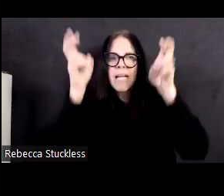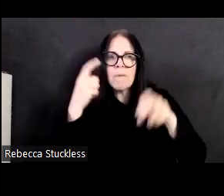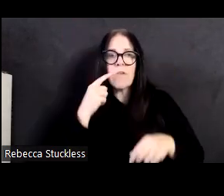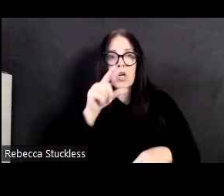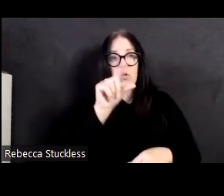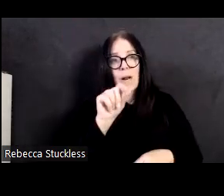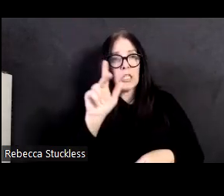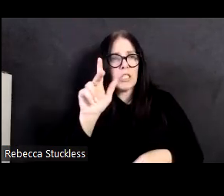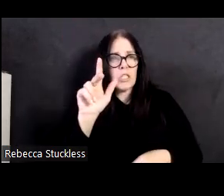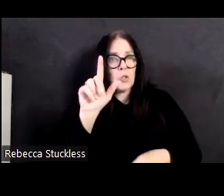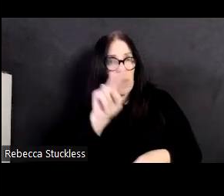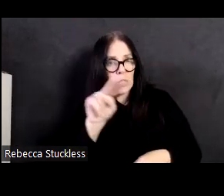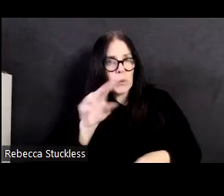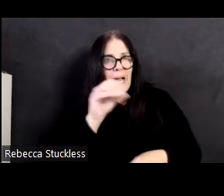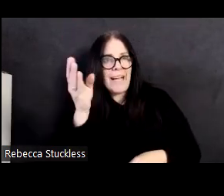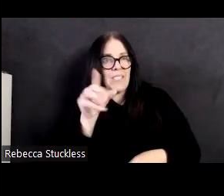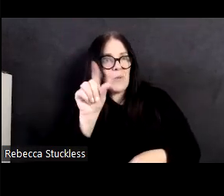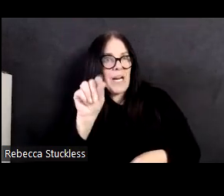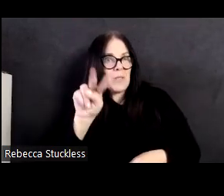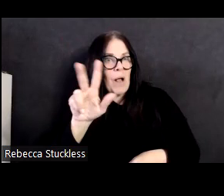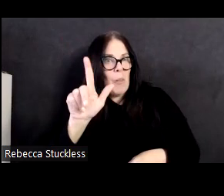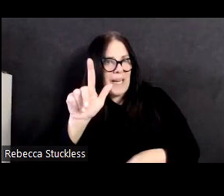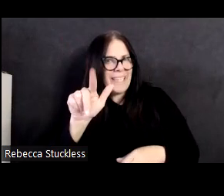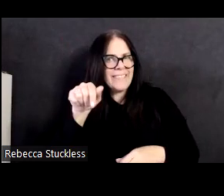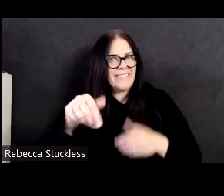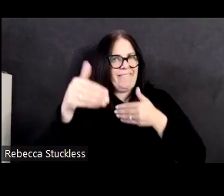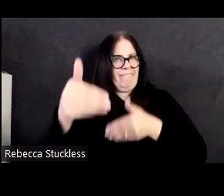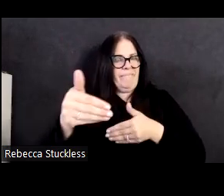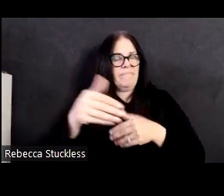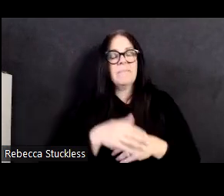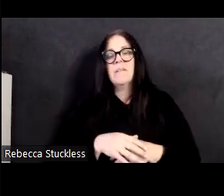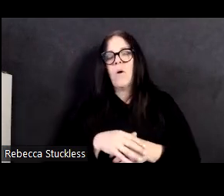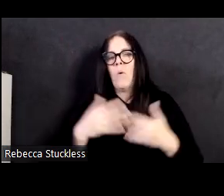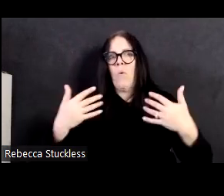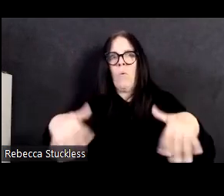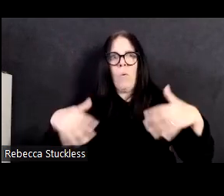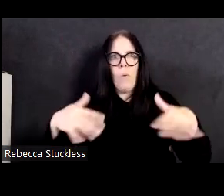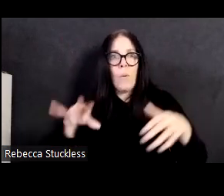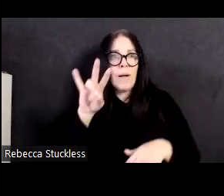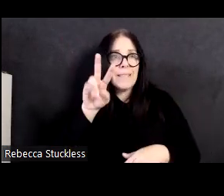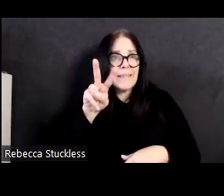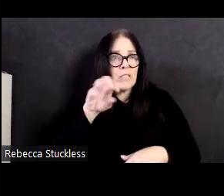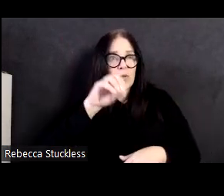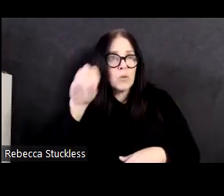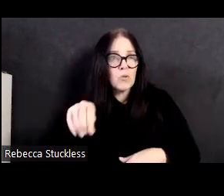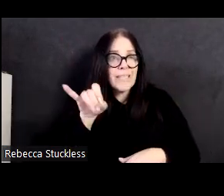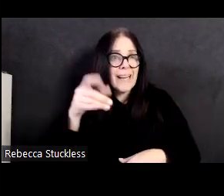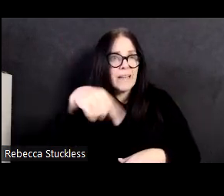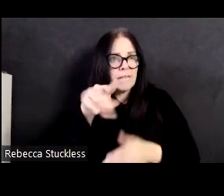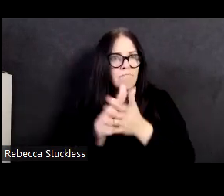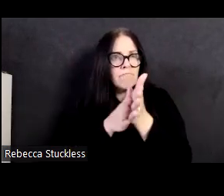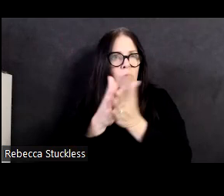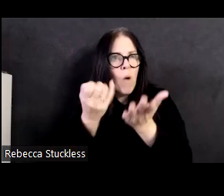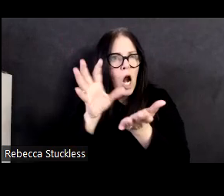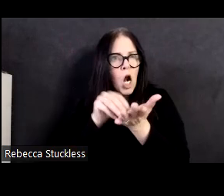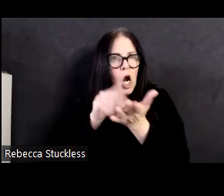2022-2023 webinar series. With a rather impressive 72% of respondents interested in learning more